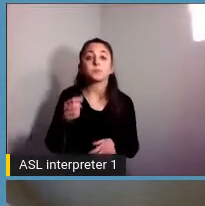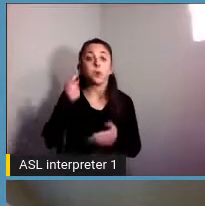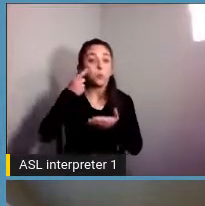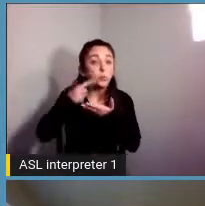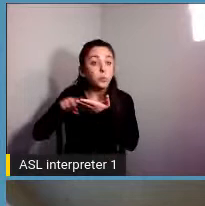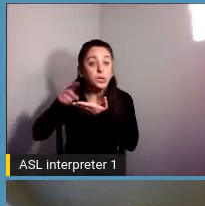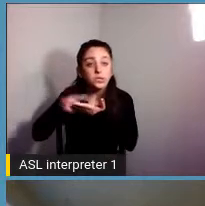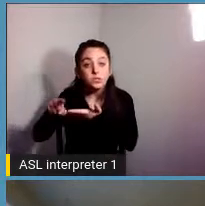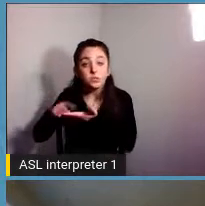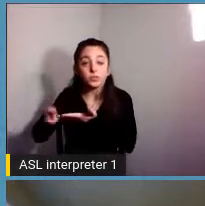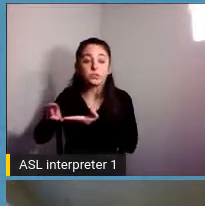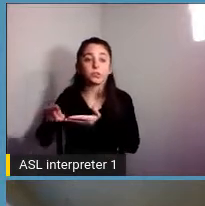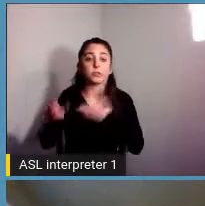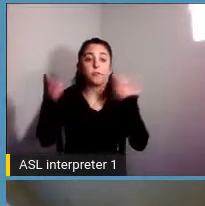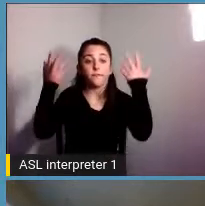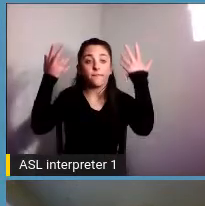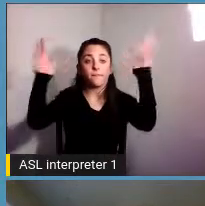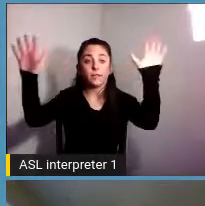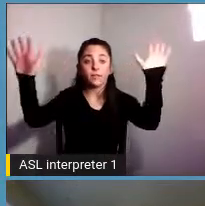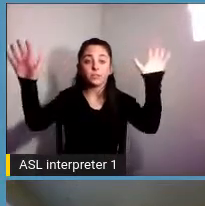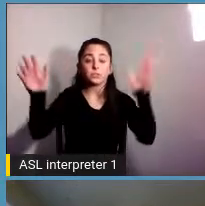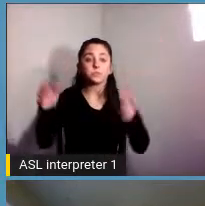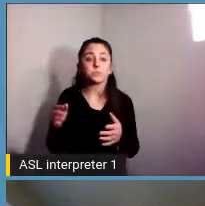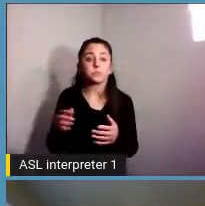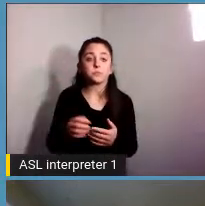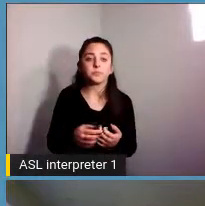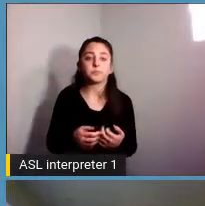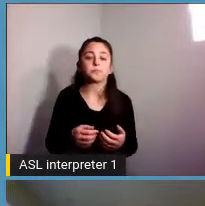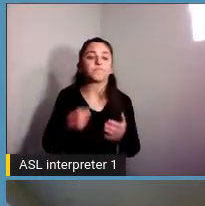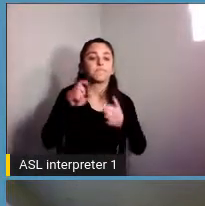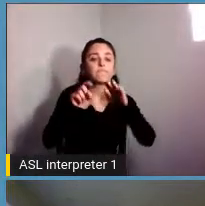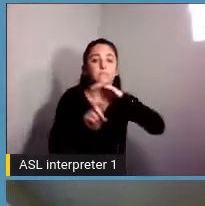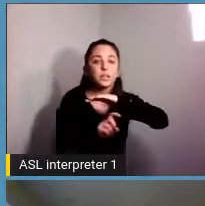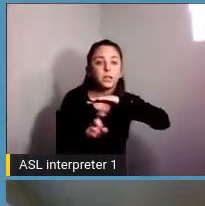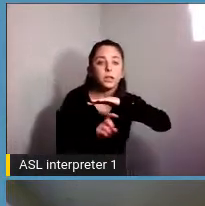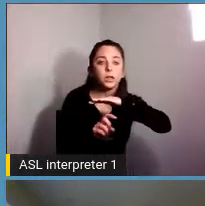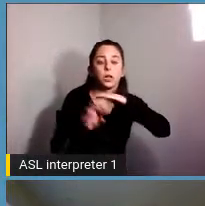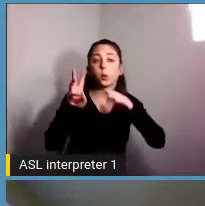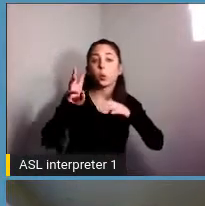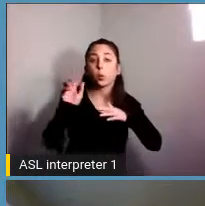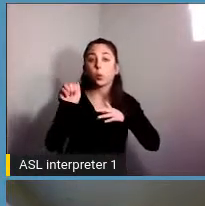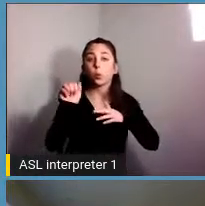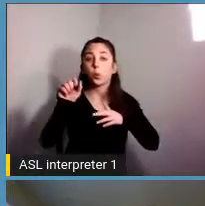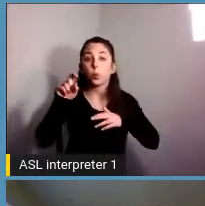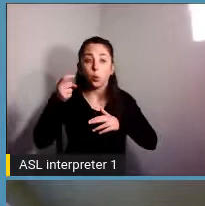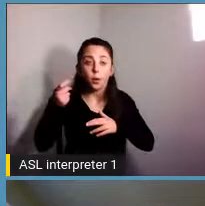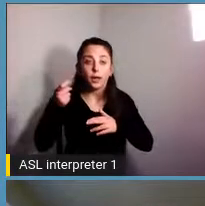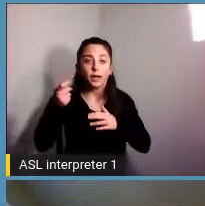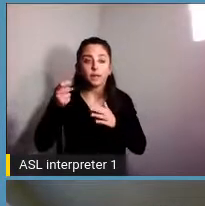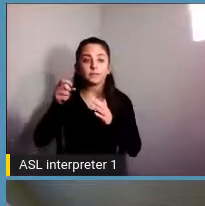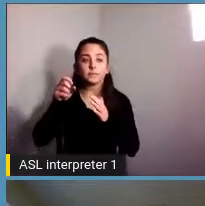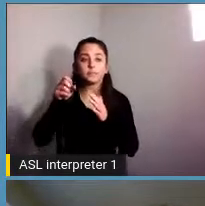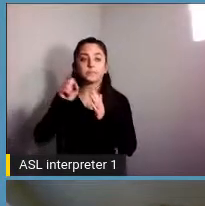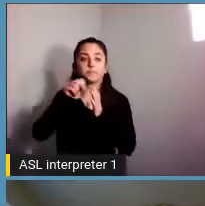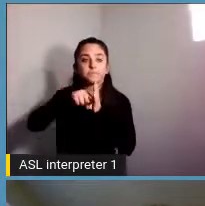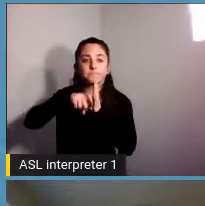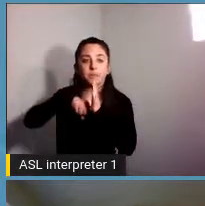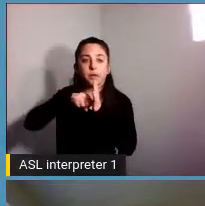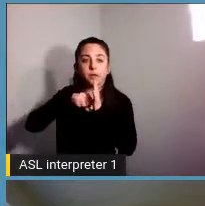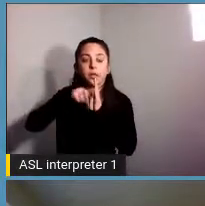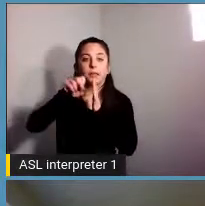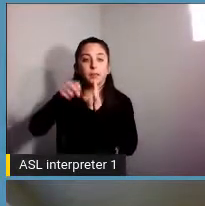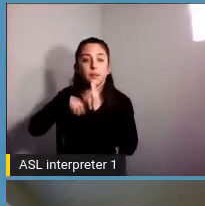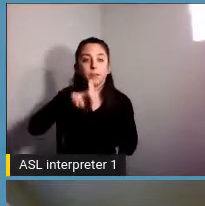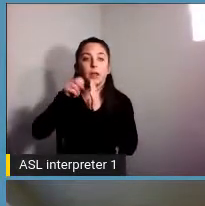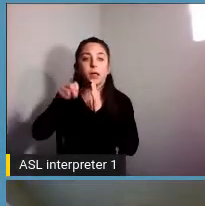We scanned the wax, the plaster, what was known as thought to be a model, which a model would be the